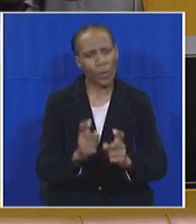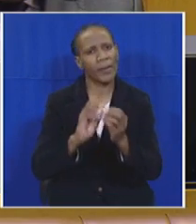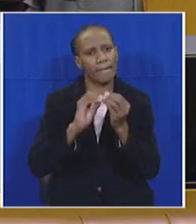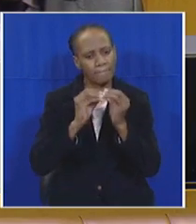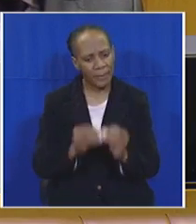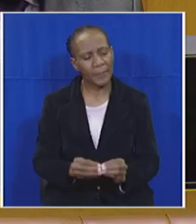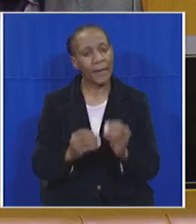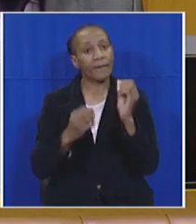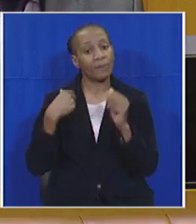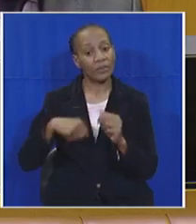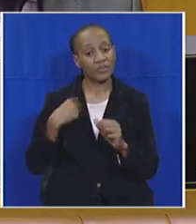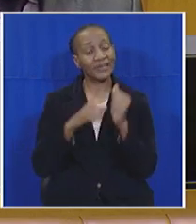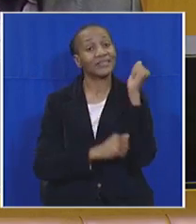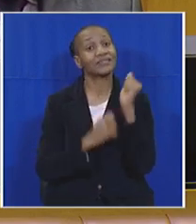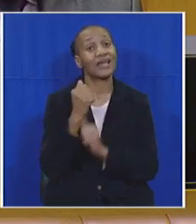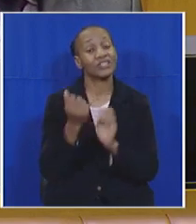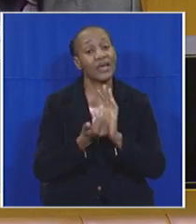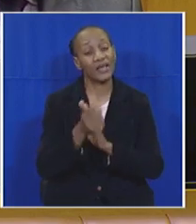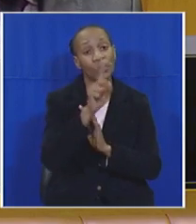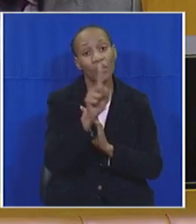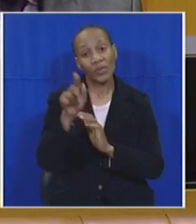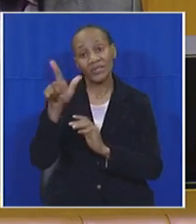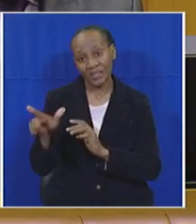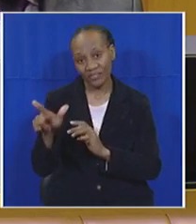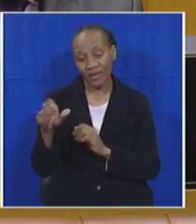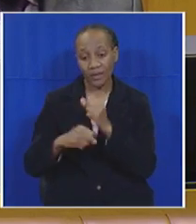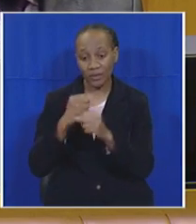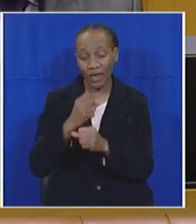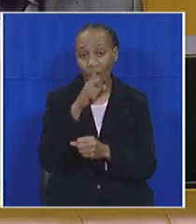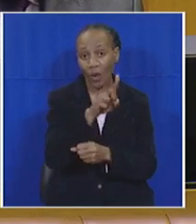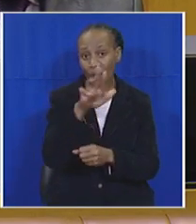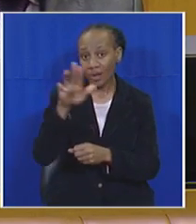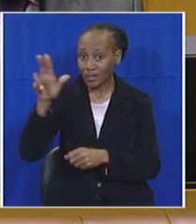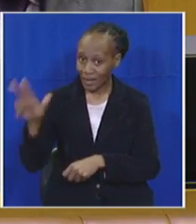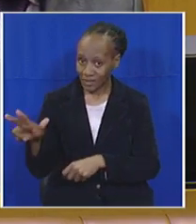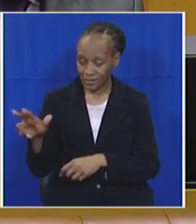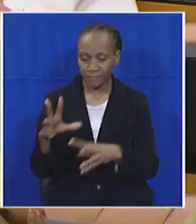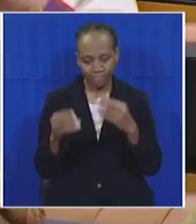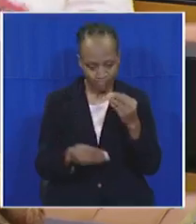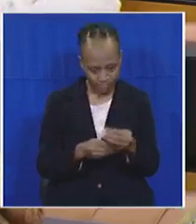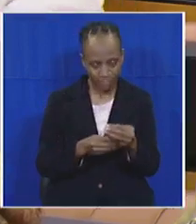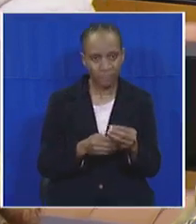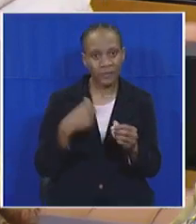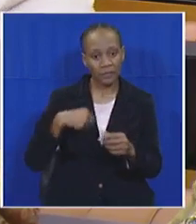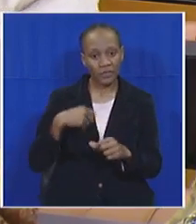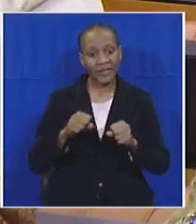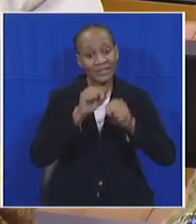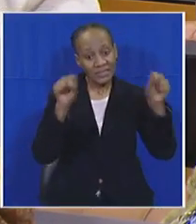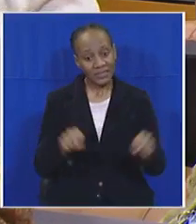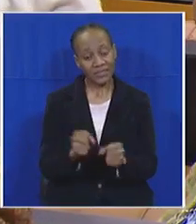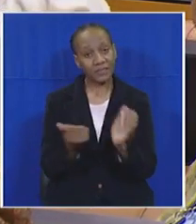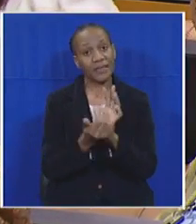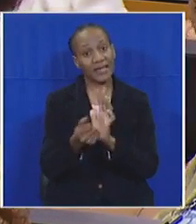Municipality Structure Act of 117 of 1998 and the Municipality System Act